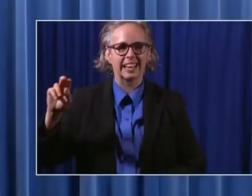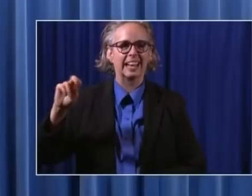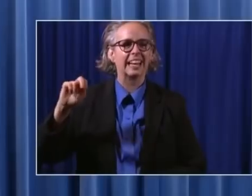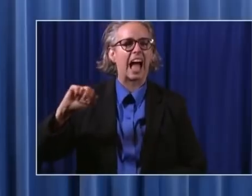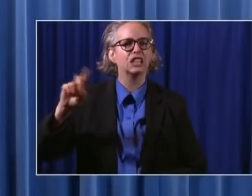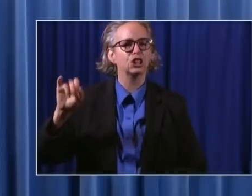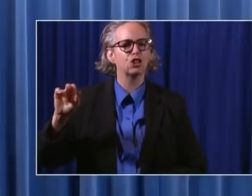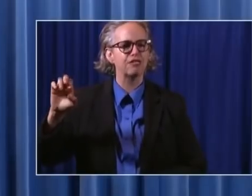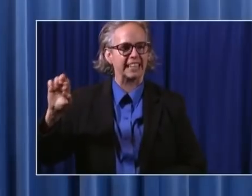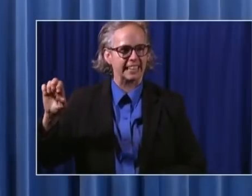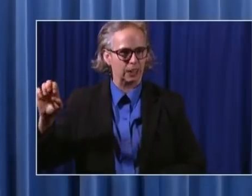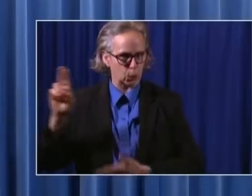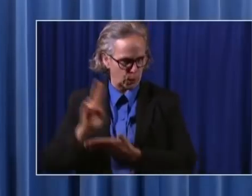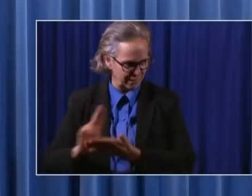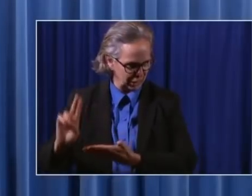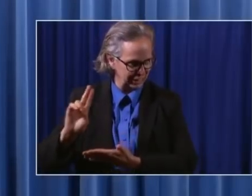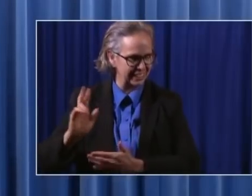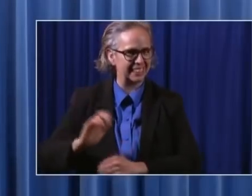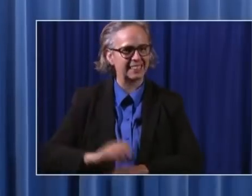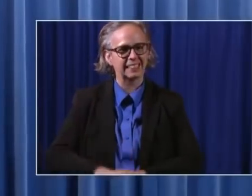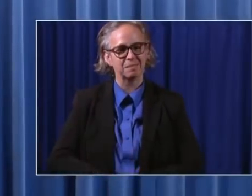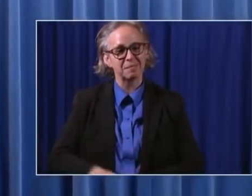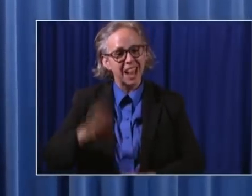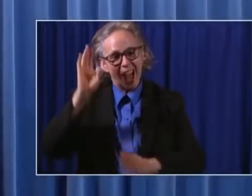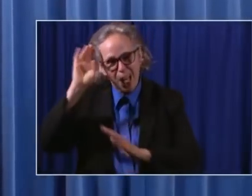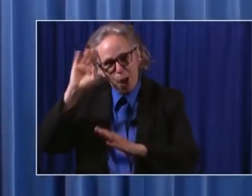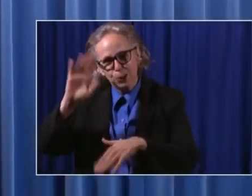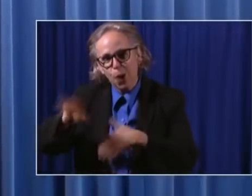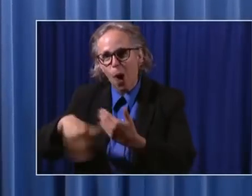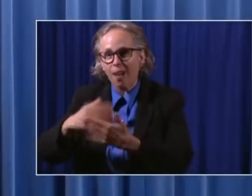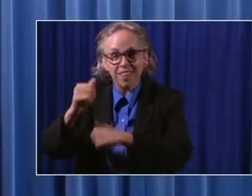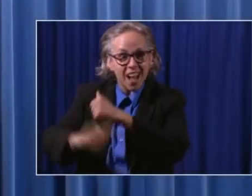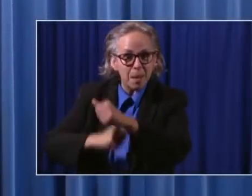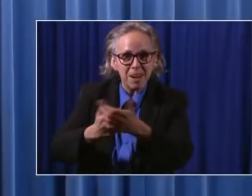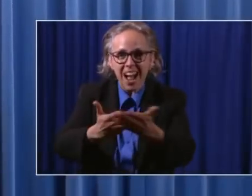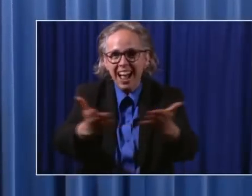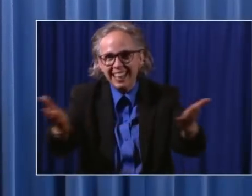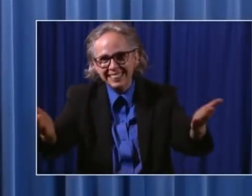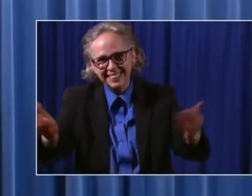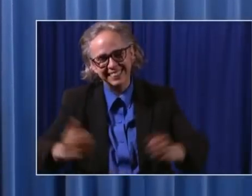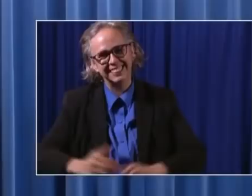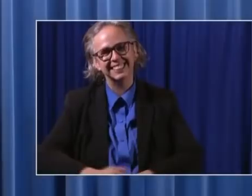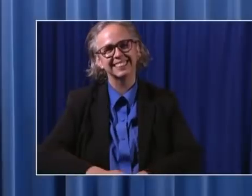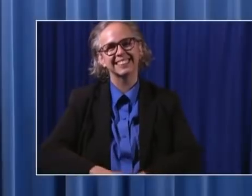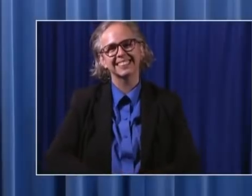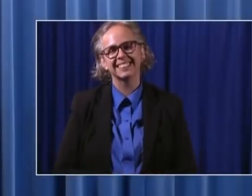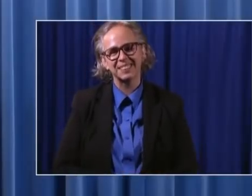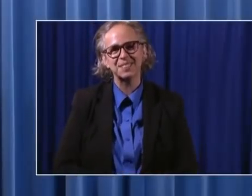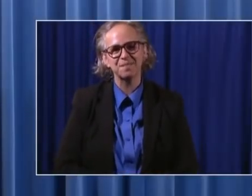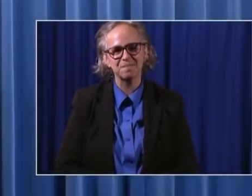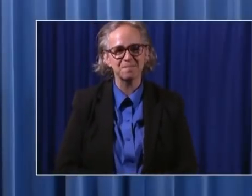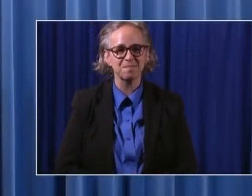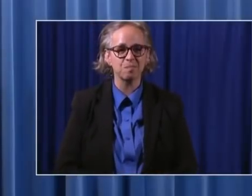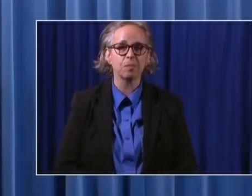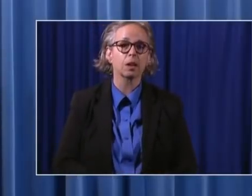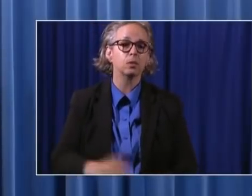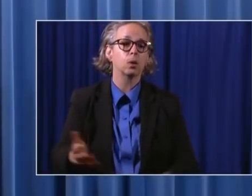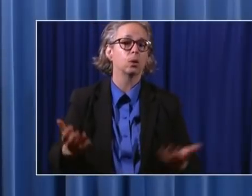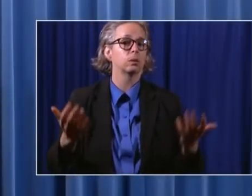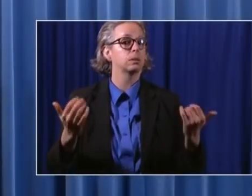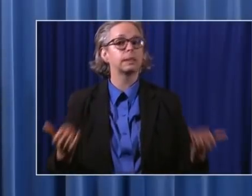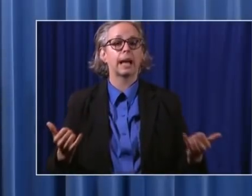and say hello to all the alum out there. I want to begin today by talking